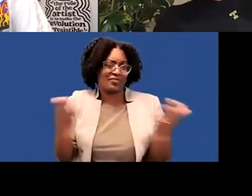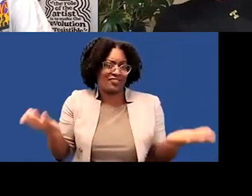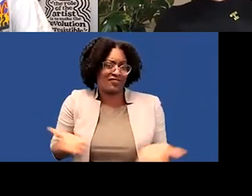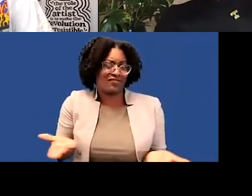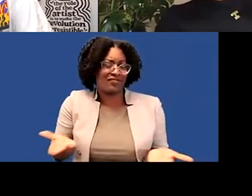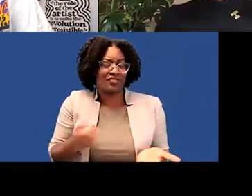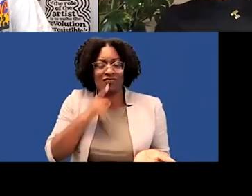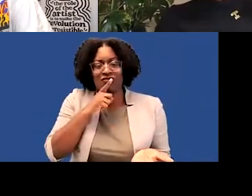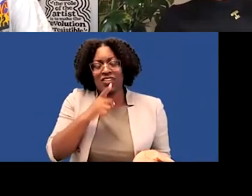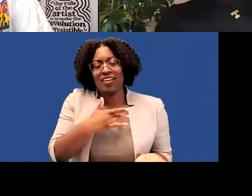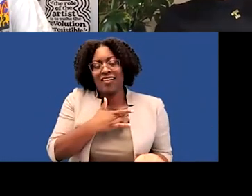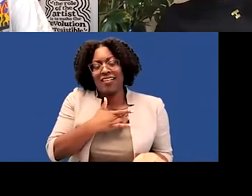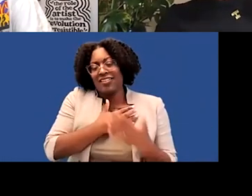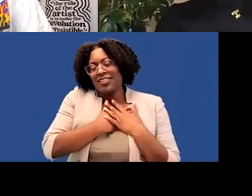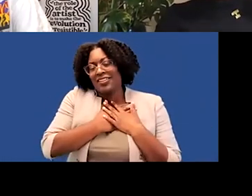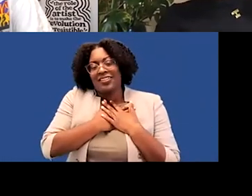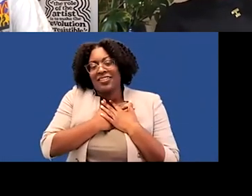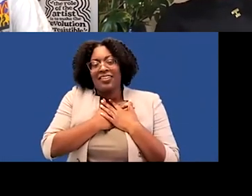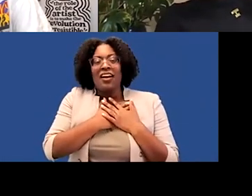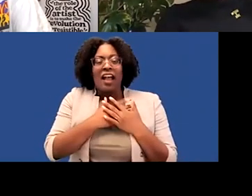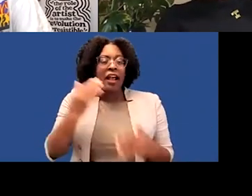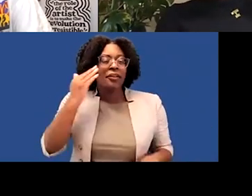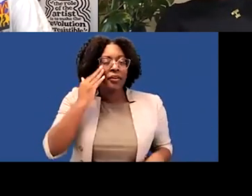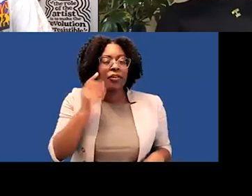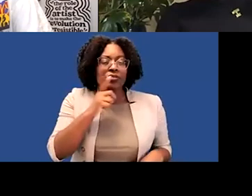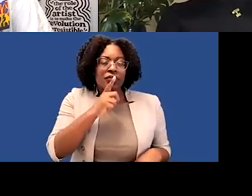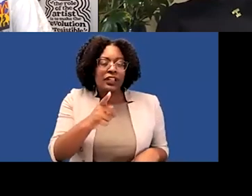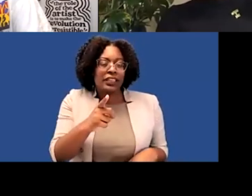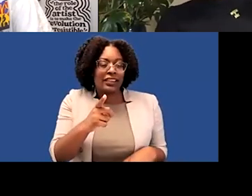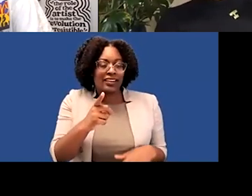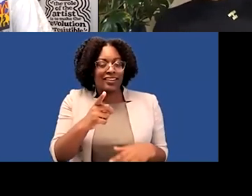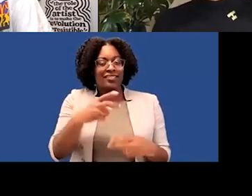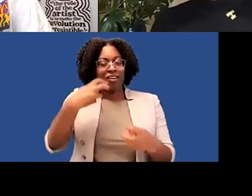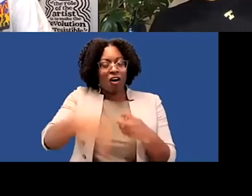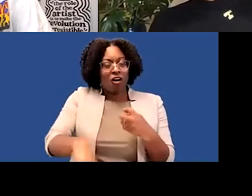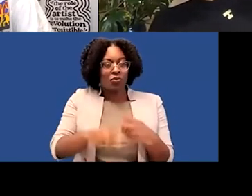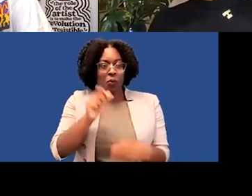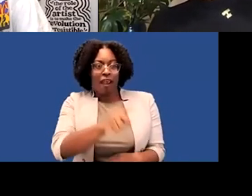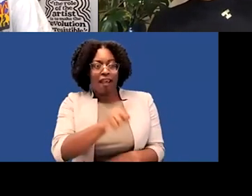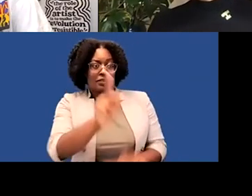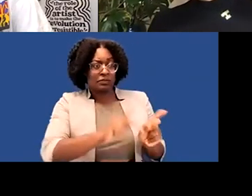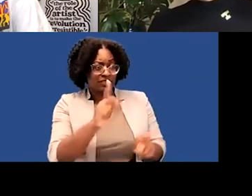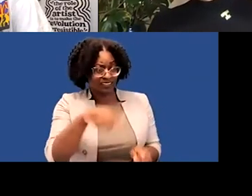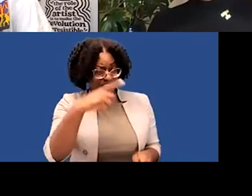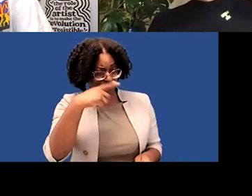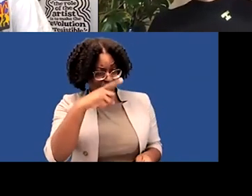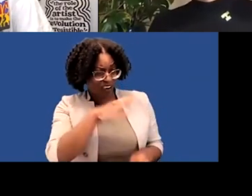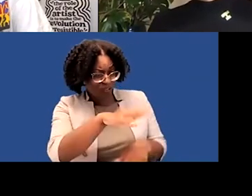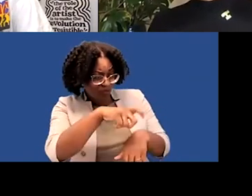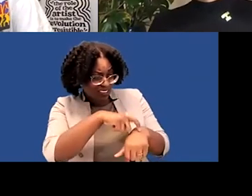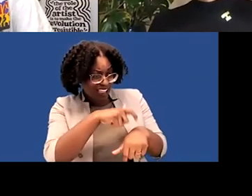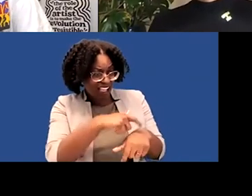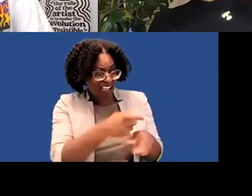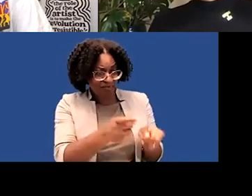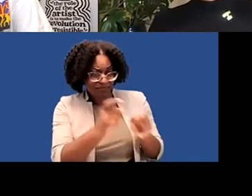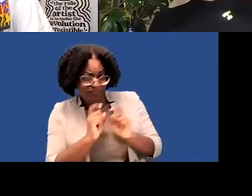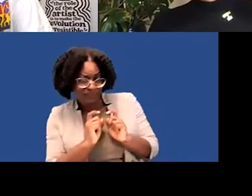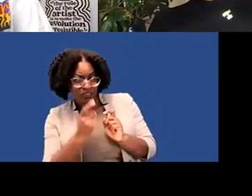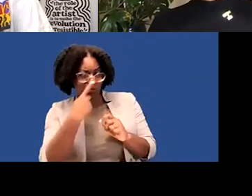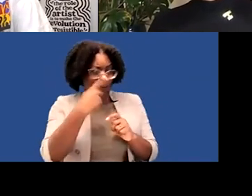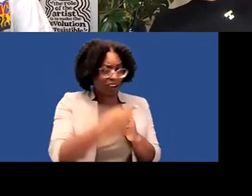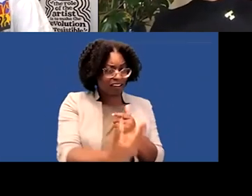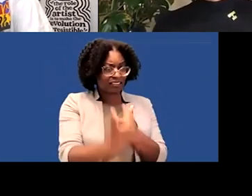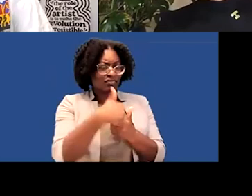emotionally expensive to ask anyone to do anything these days. And everyone has just met us with so much generosity. And it's just been such a